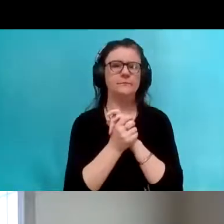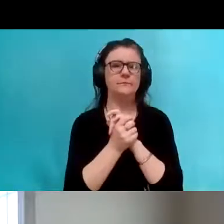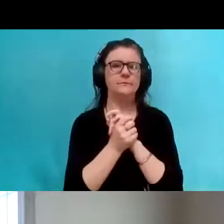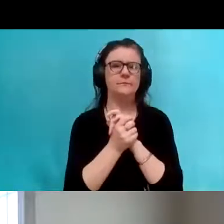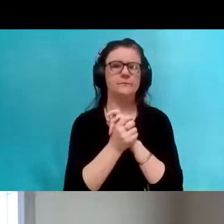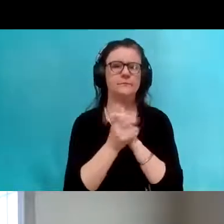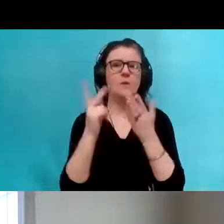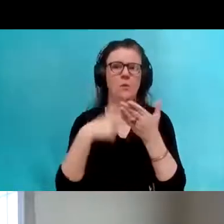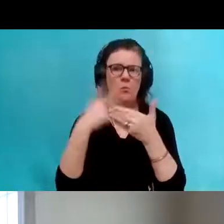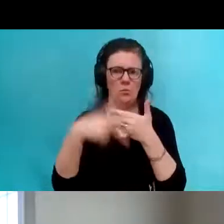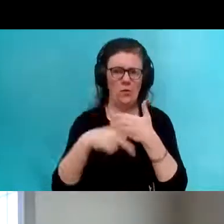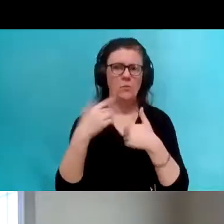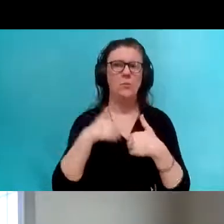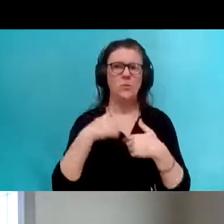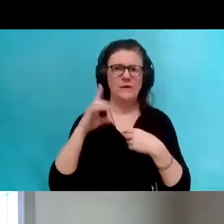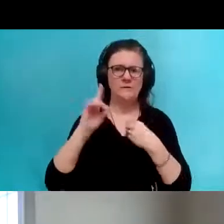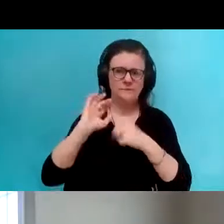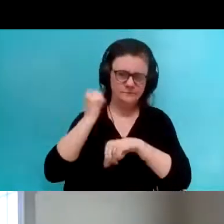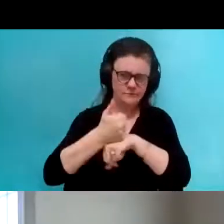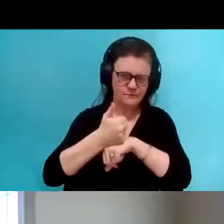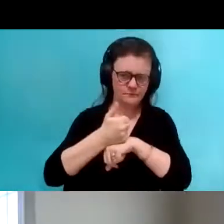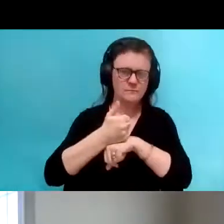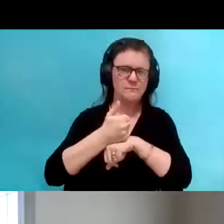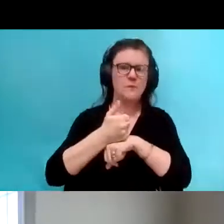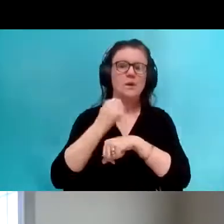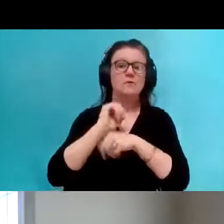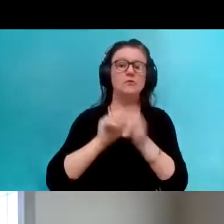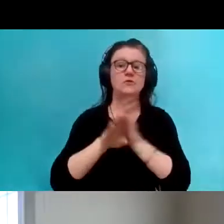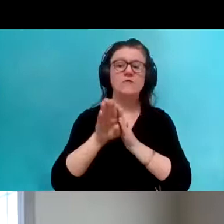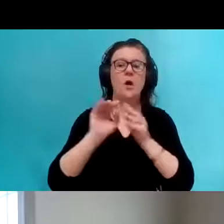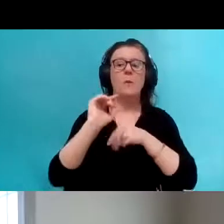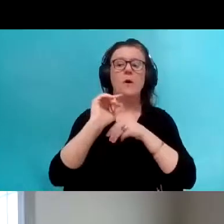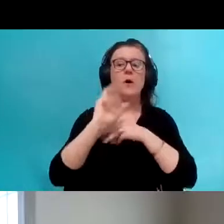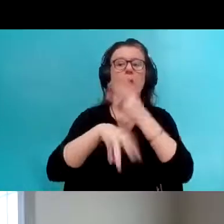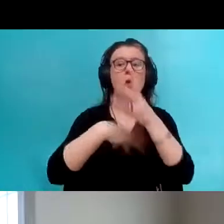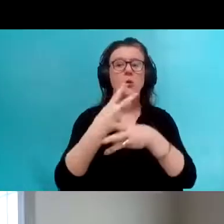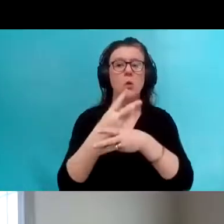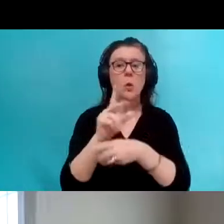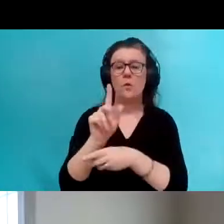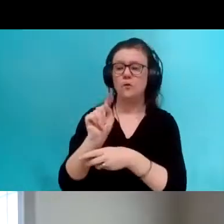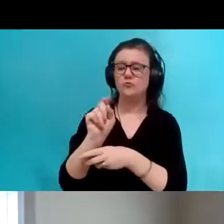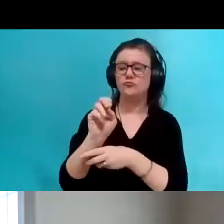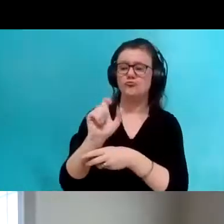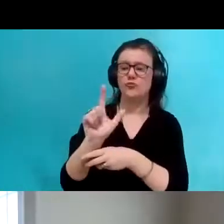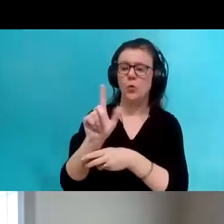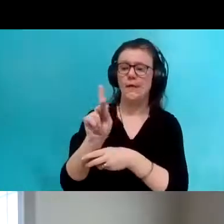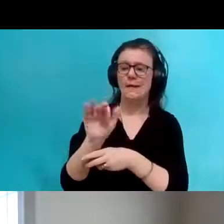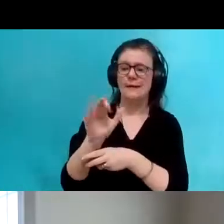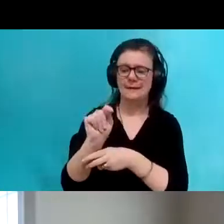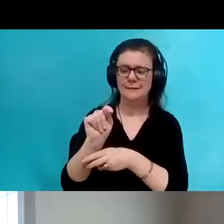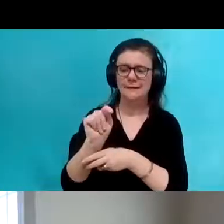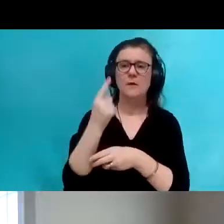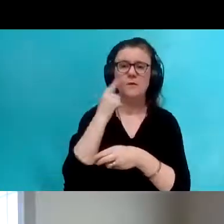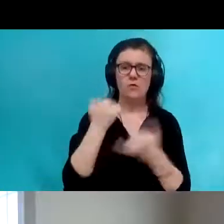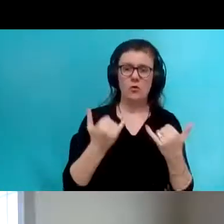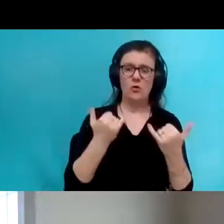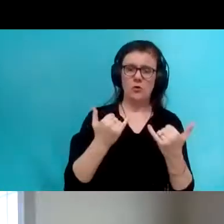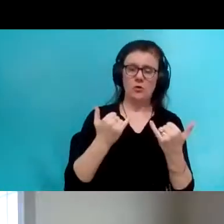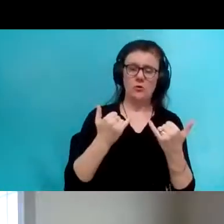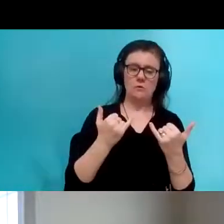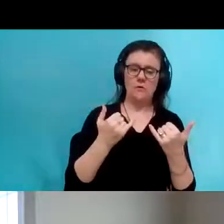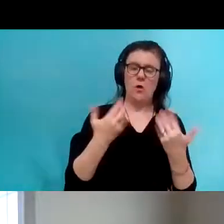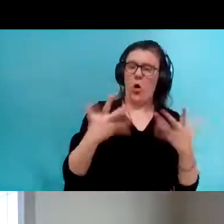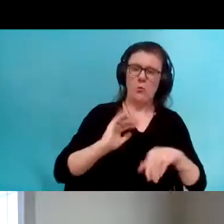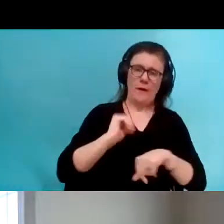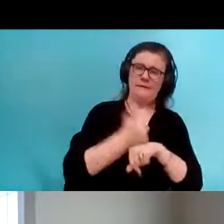been implementing to develop a global toolkit to better utilize existing household surveys to generate disaggregated